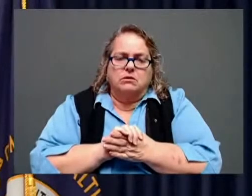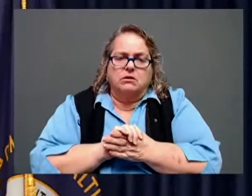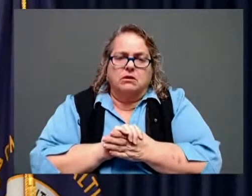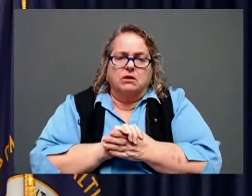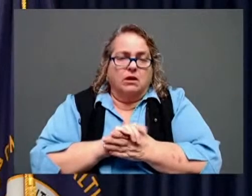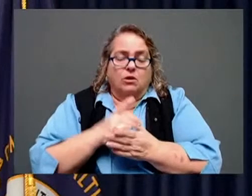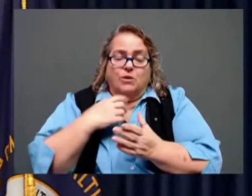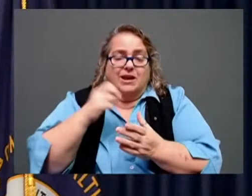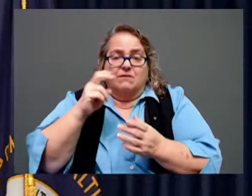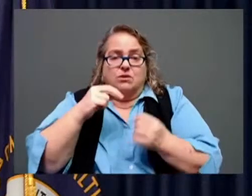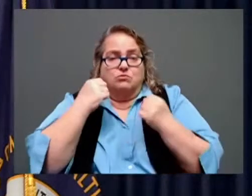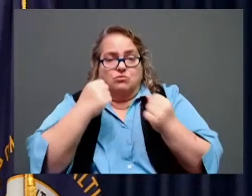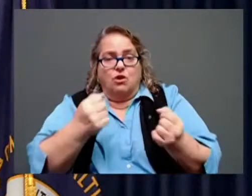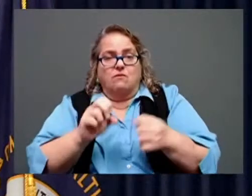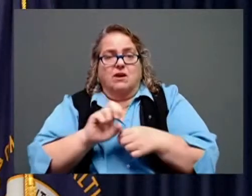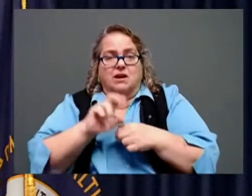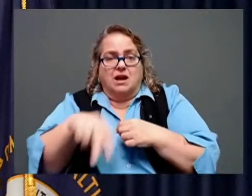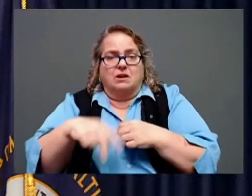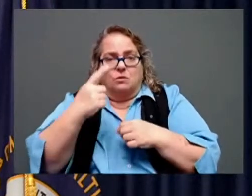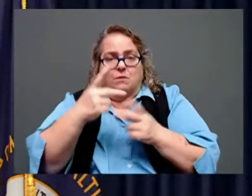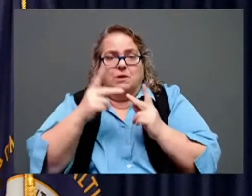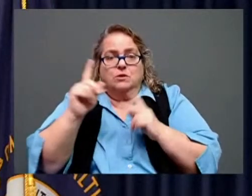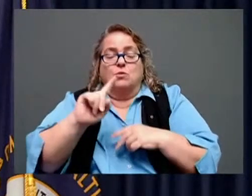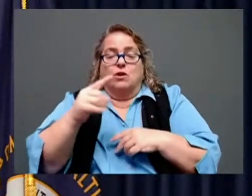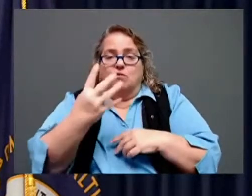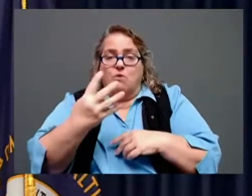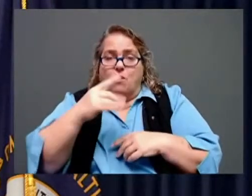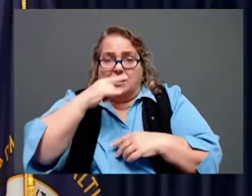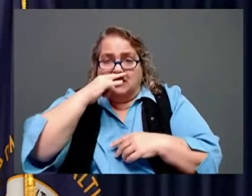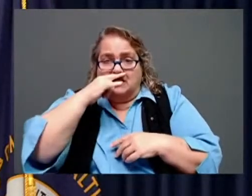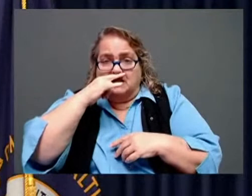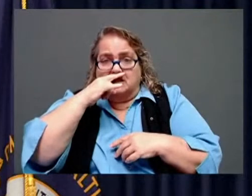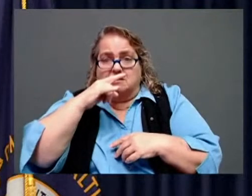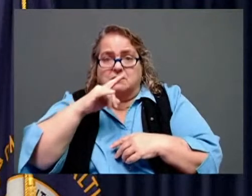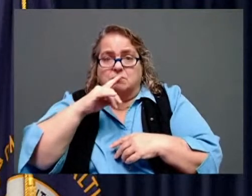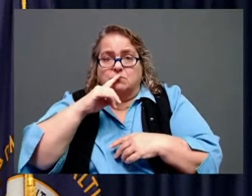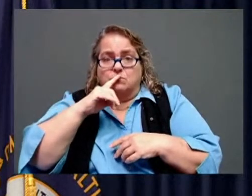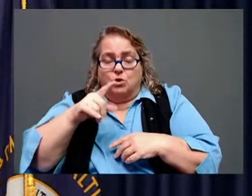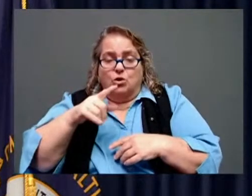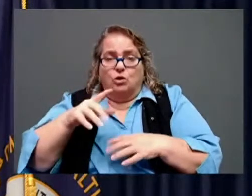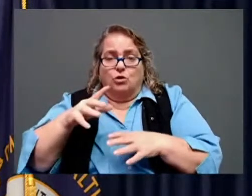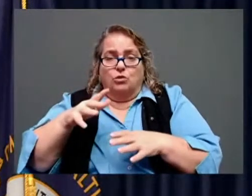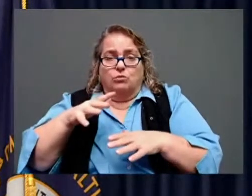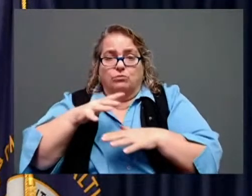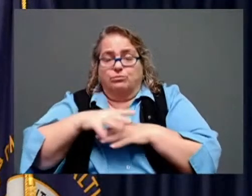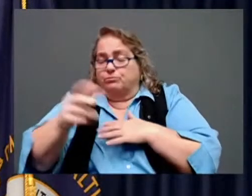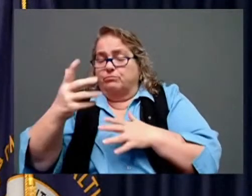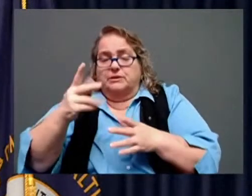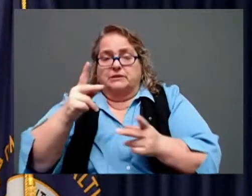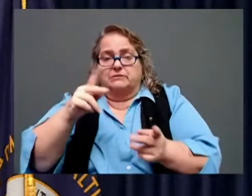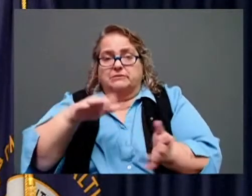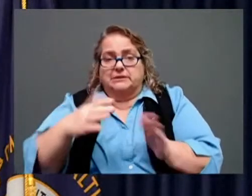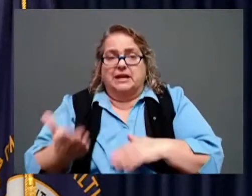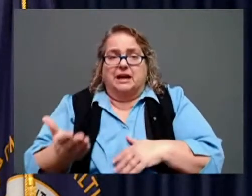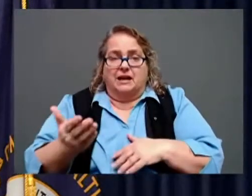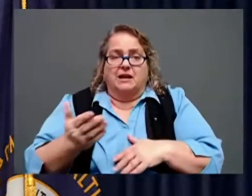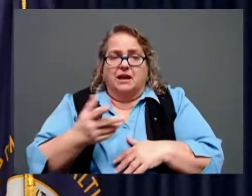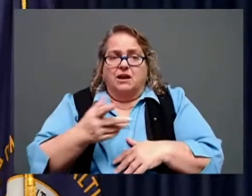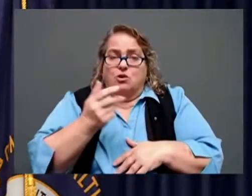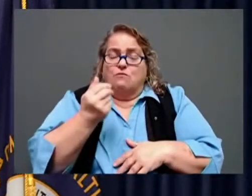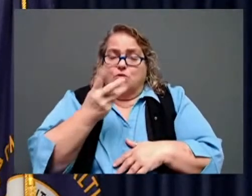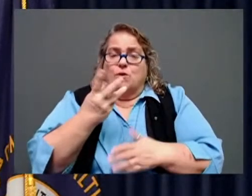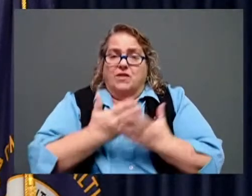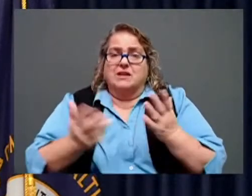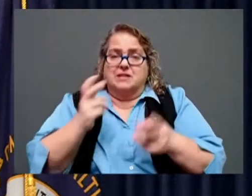and got out of the site where those 4 kids were swept away. I've had to do a lot of things that are hard as governor, and that was